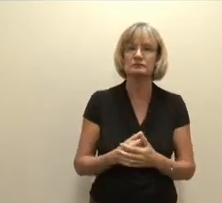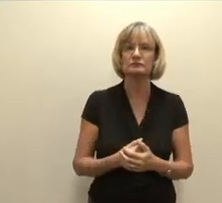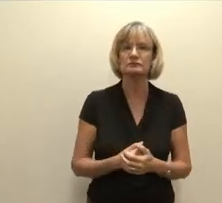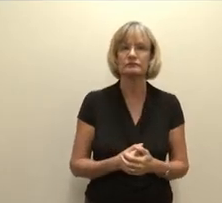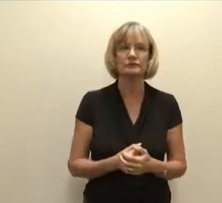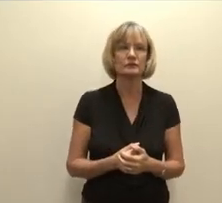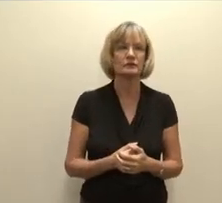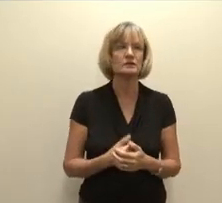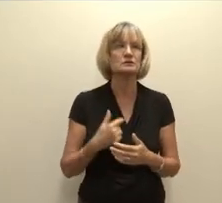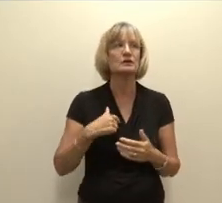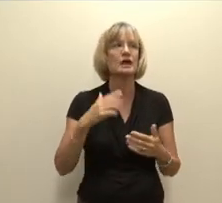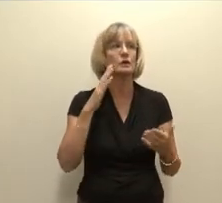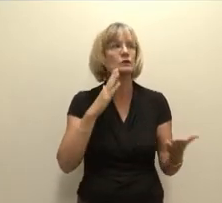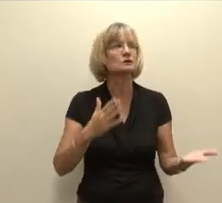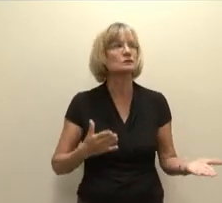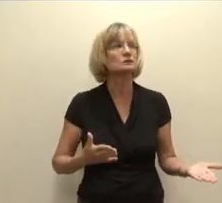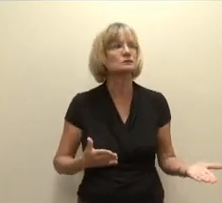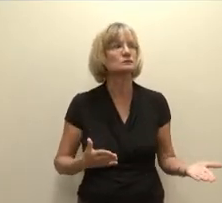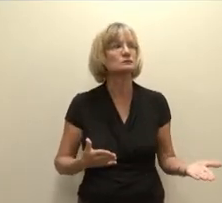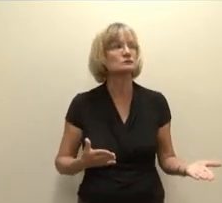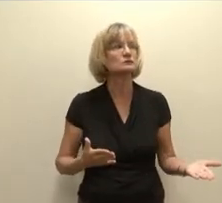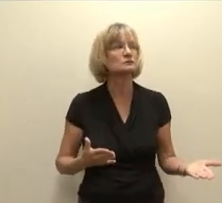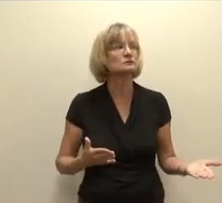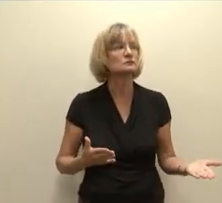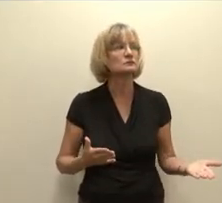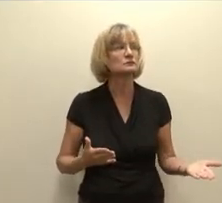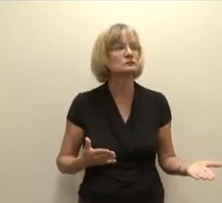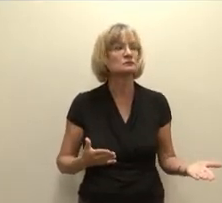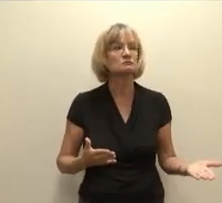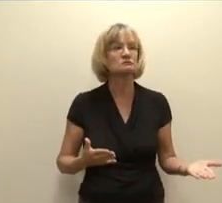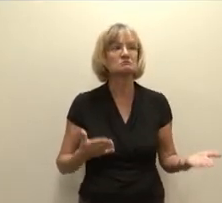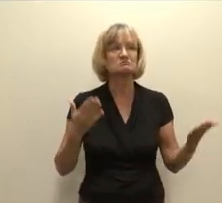for the item up for consideration. Thank you.